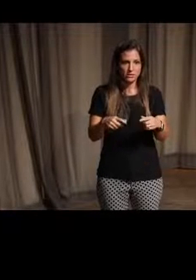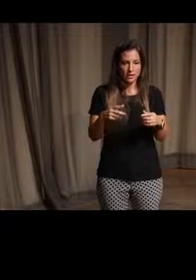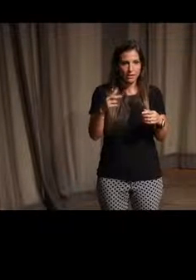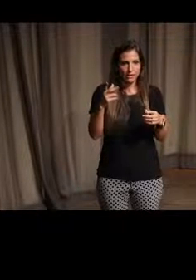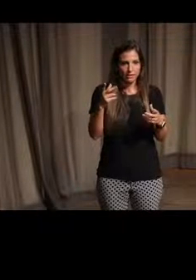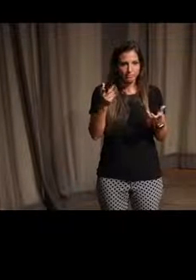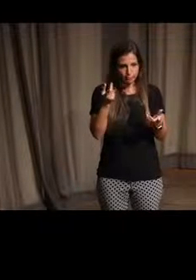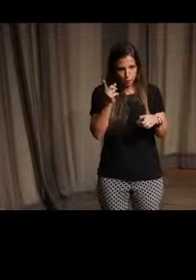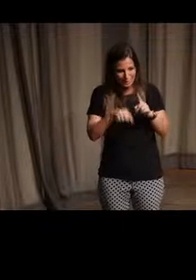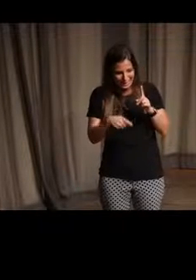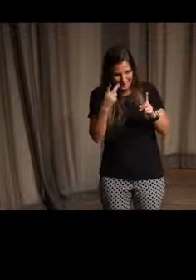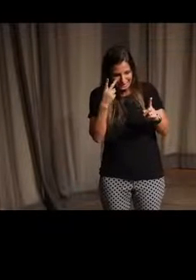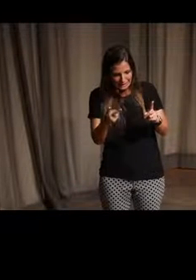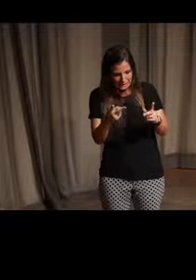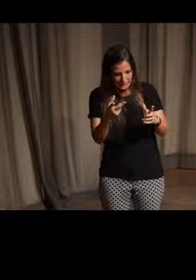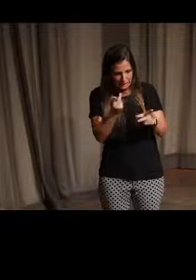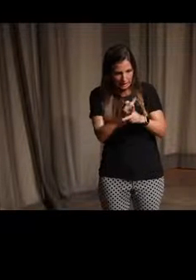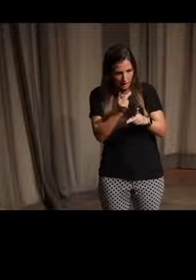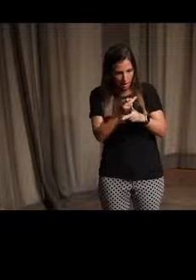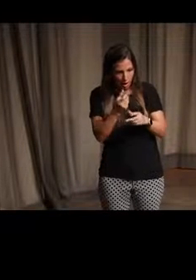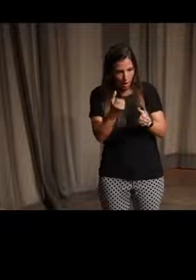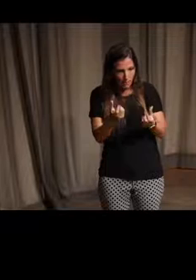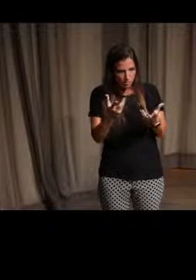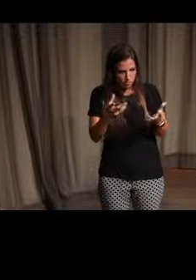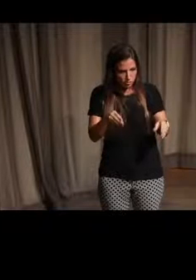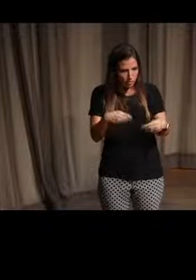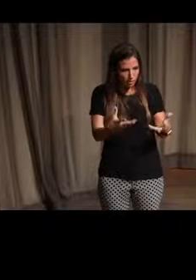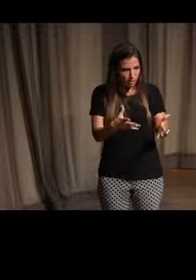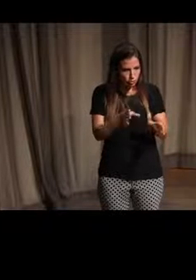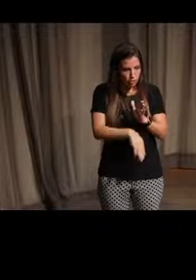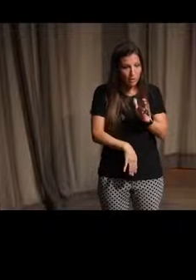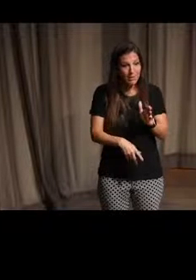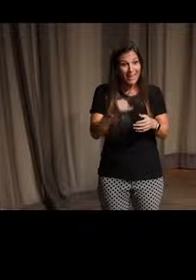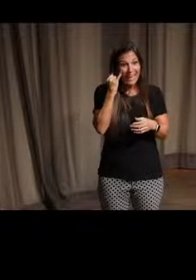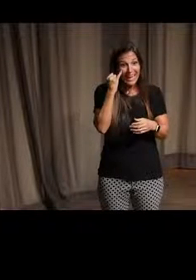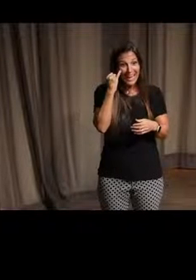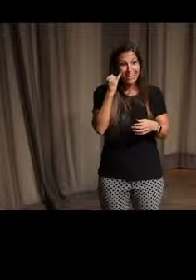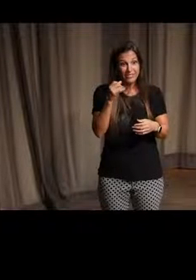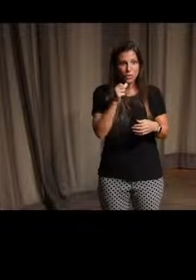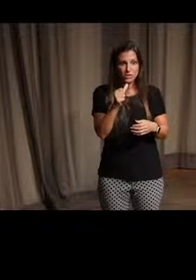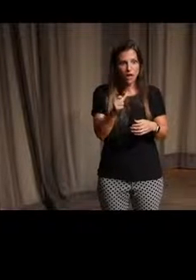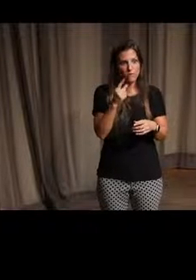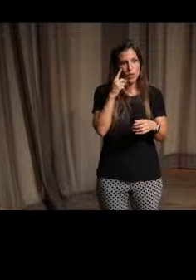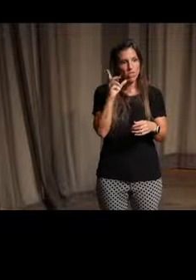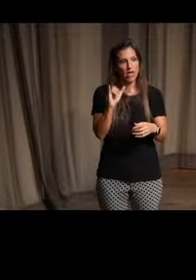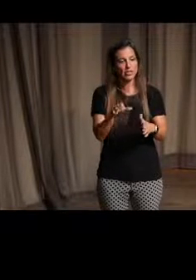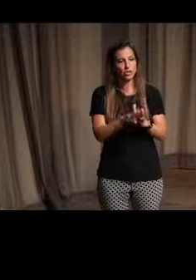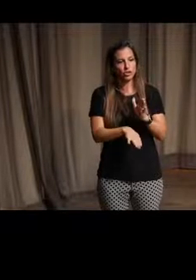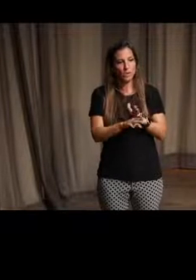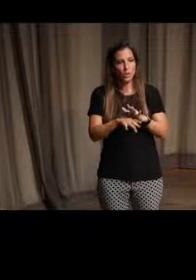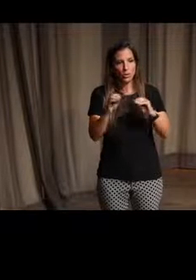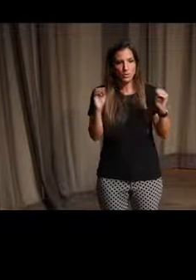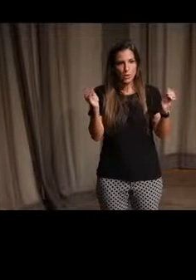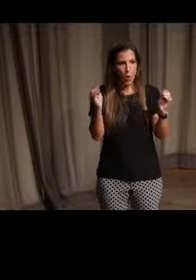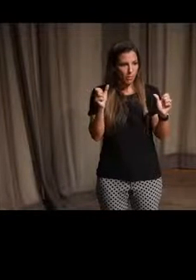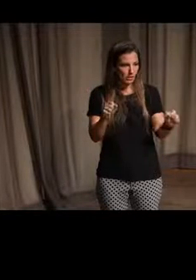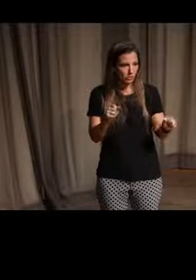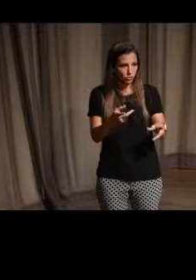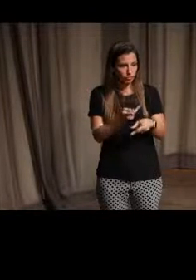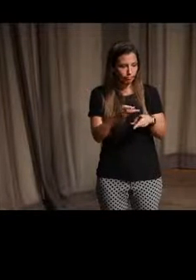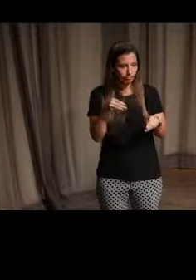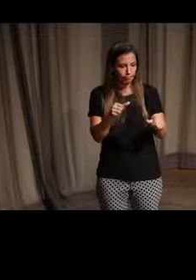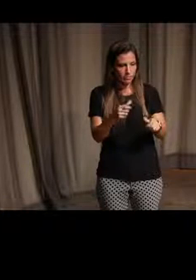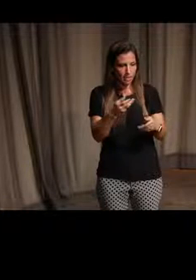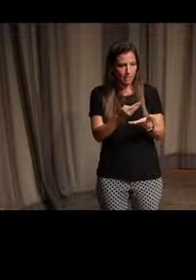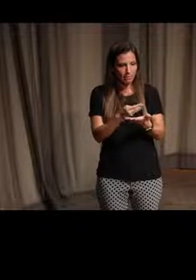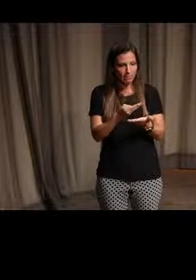invisible cheap care that women provide. And if it weren't for this cheap care, there would be no capitalism. Also,